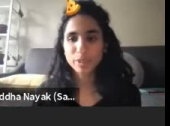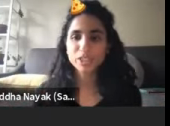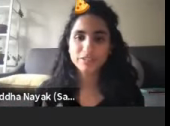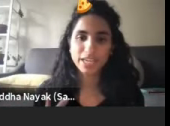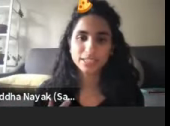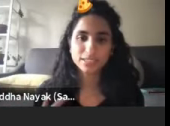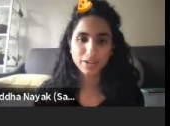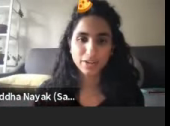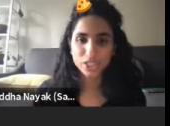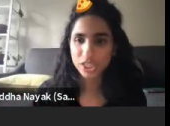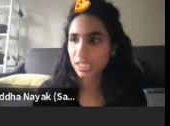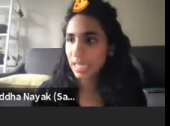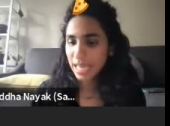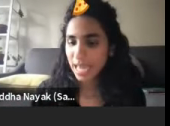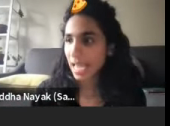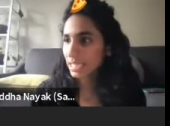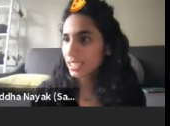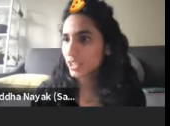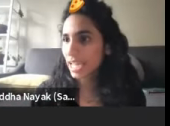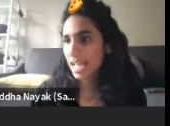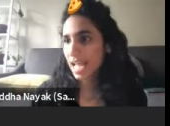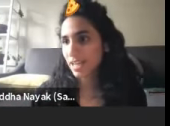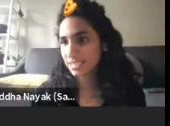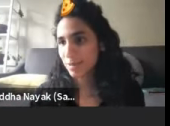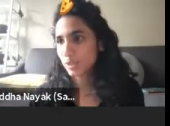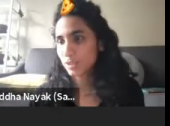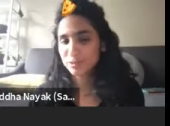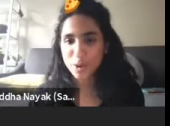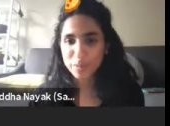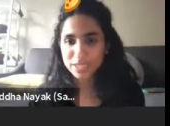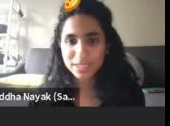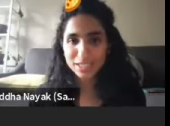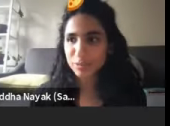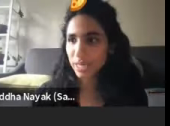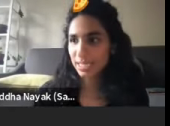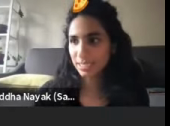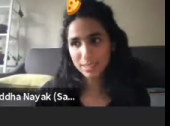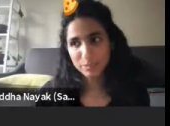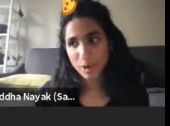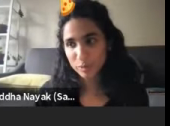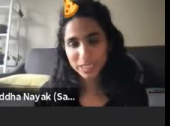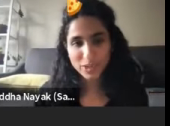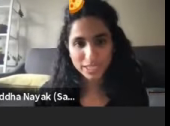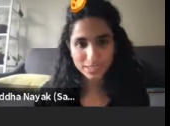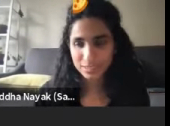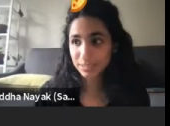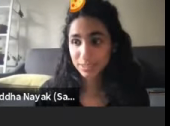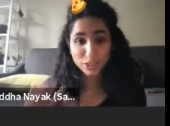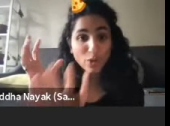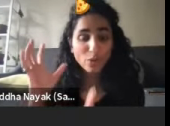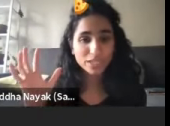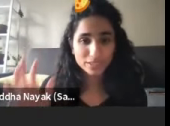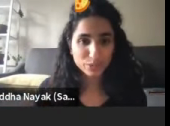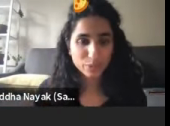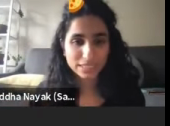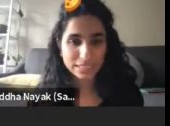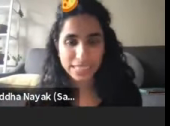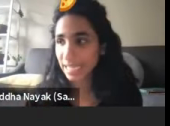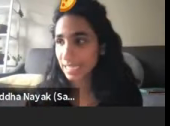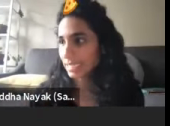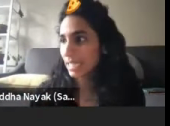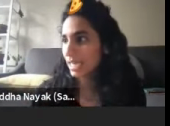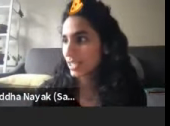some special effects, narration. And here again, I have an example from Pixar where they probably created this glow here